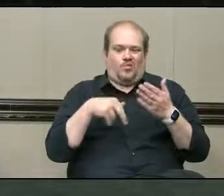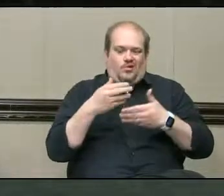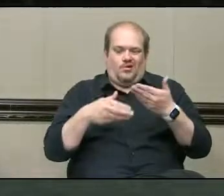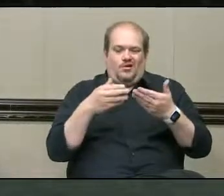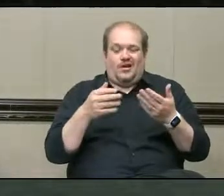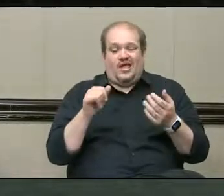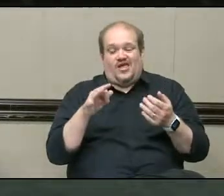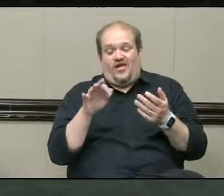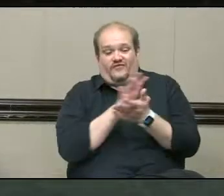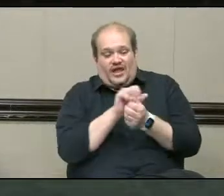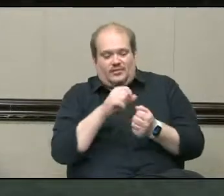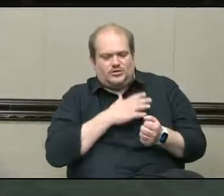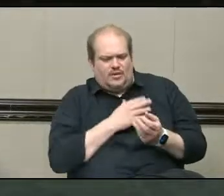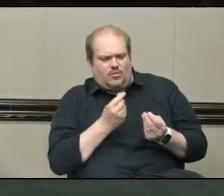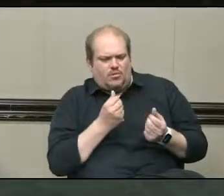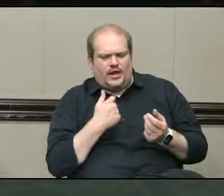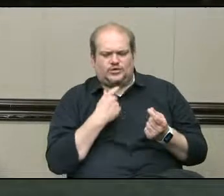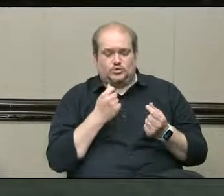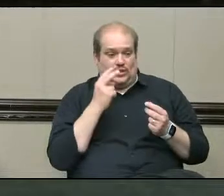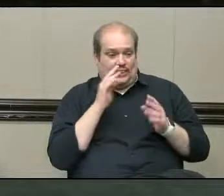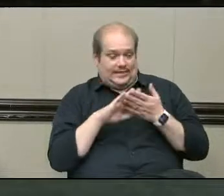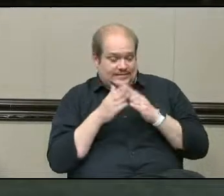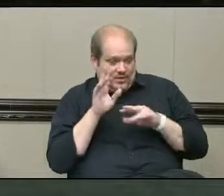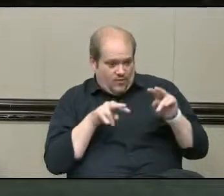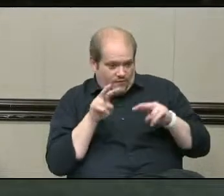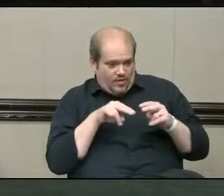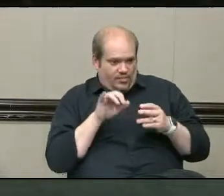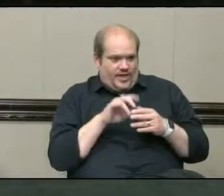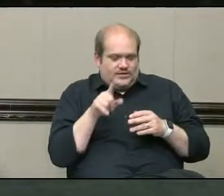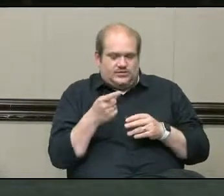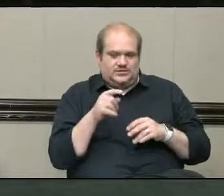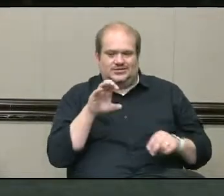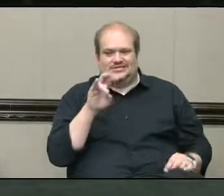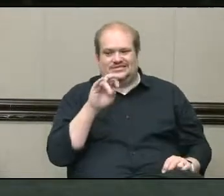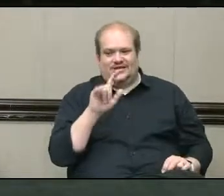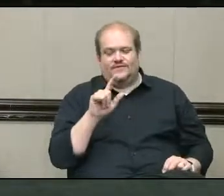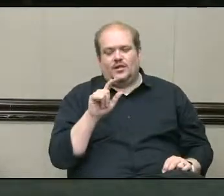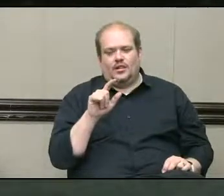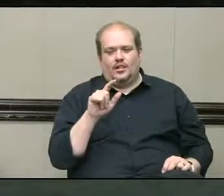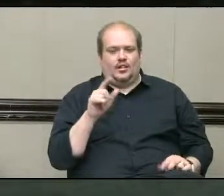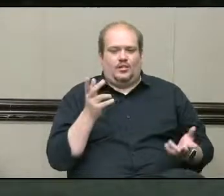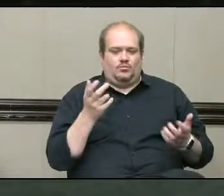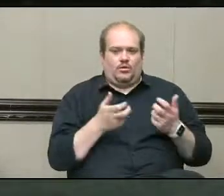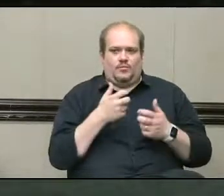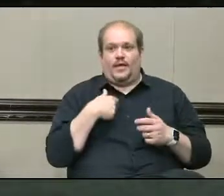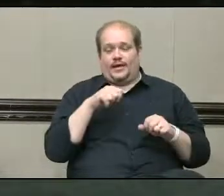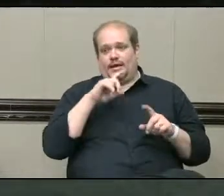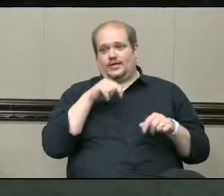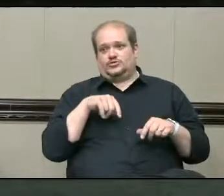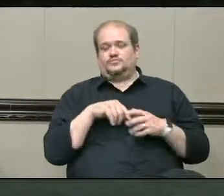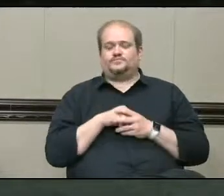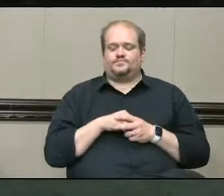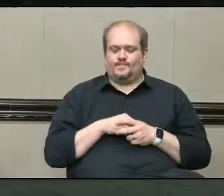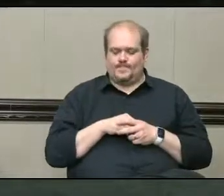city be overseeing this, or will this be strictly a civil matter? And I can answer that.